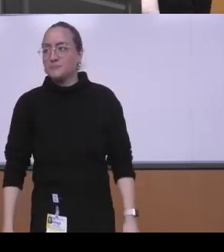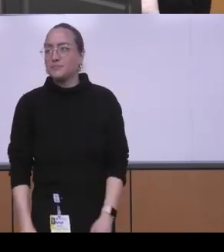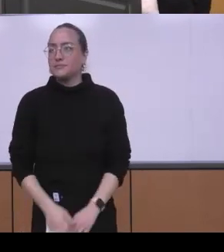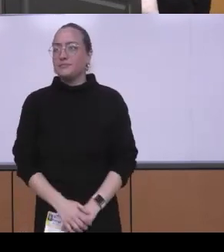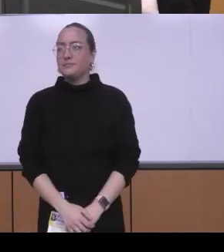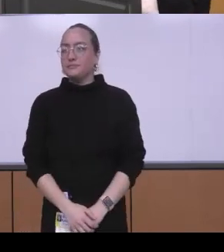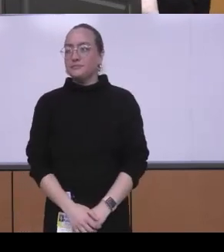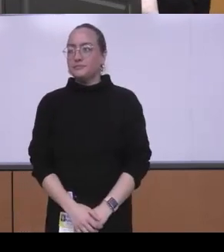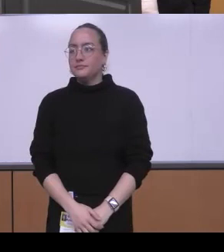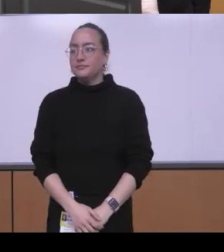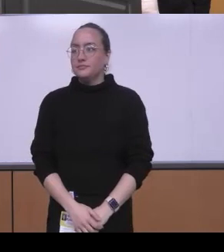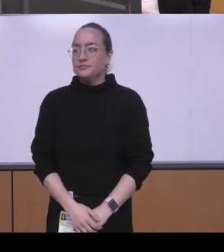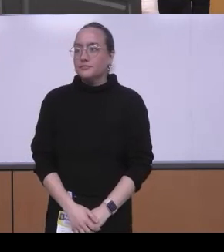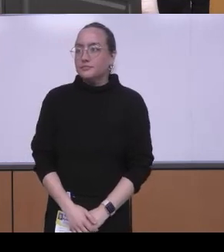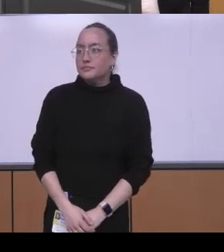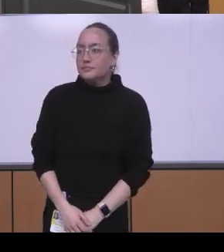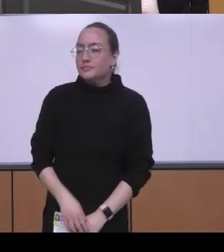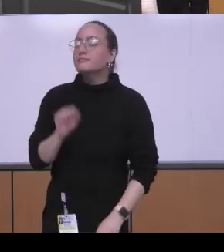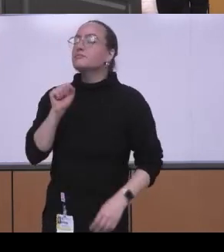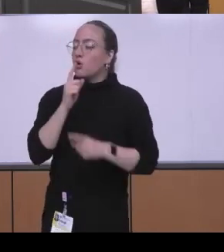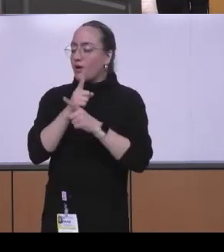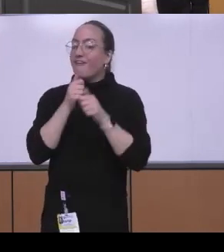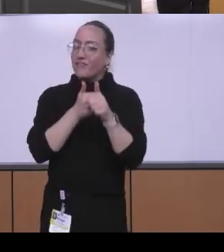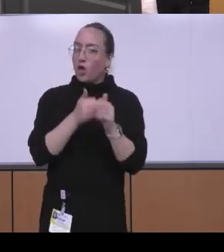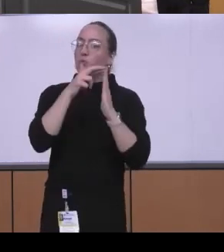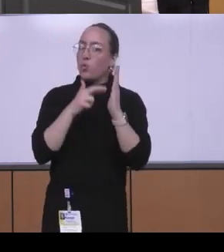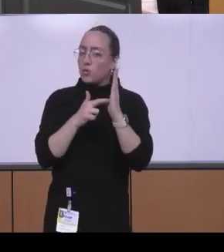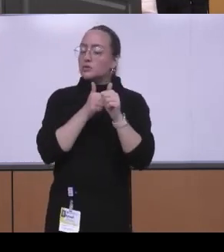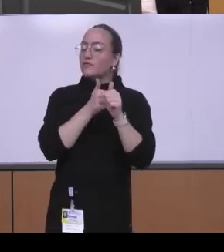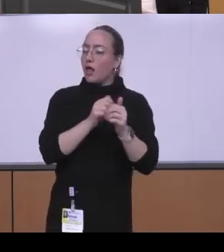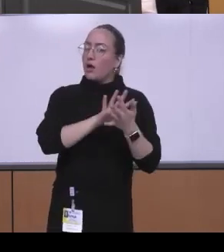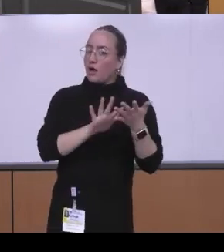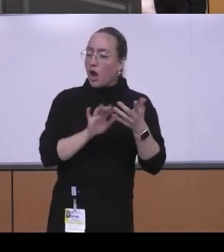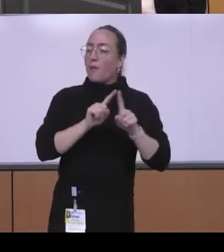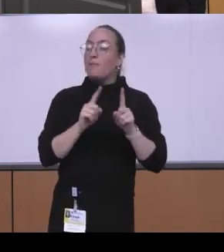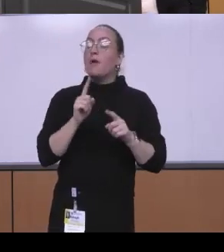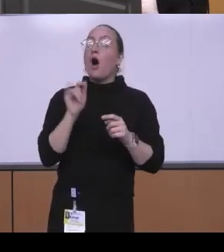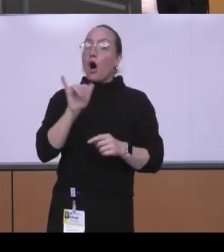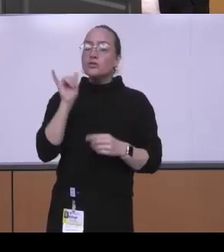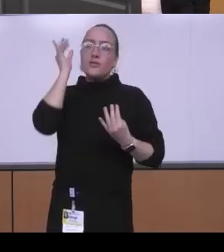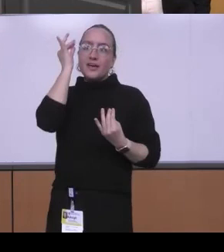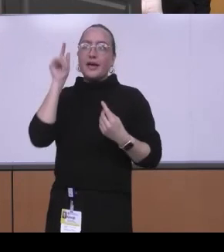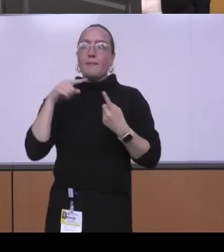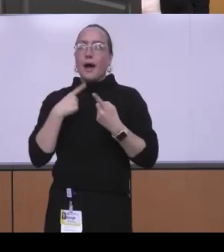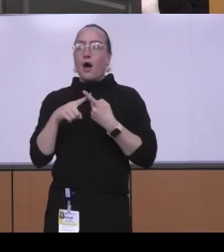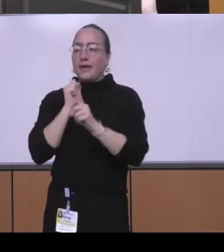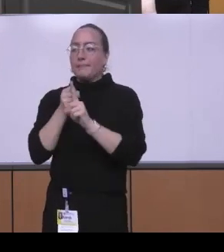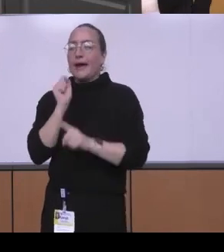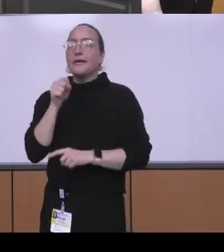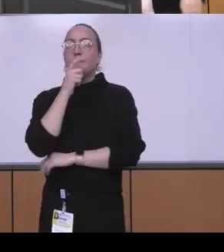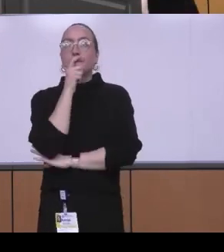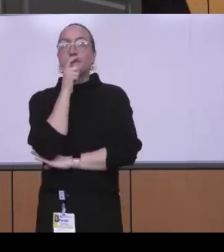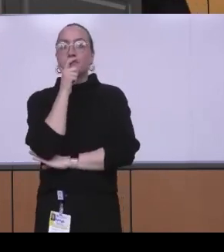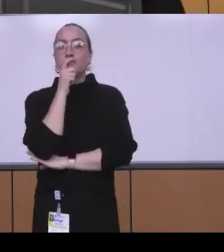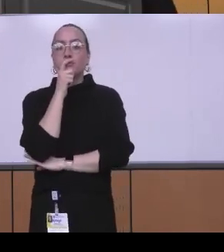both and minding the local ordinance and rules, but also being clear about what else is on the table. There is a question here